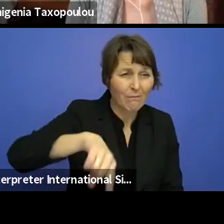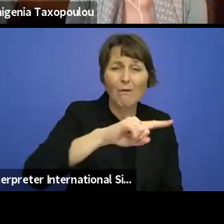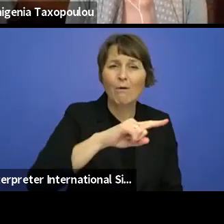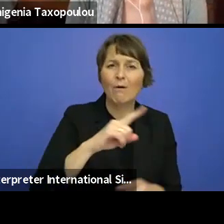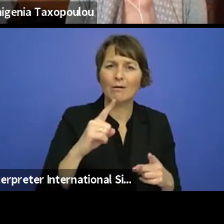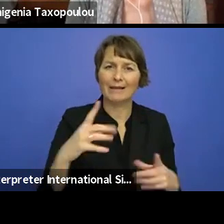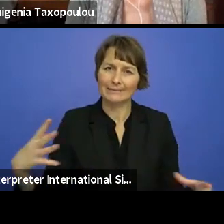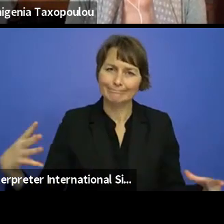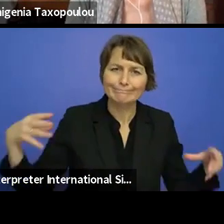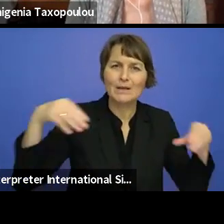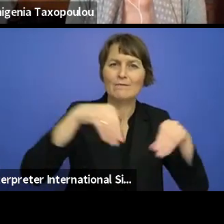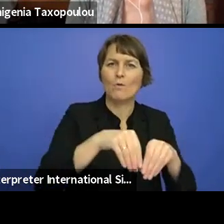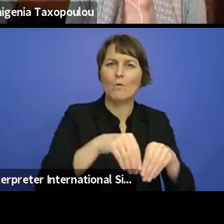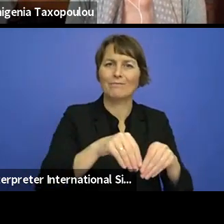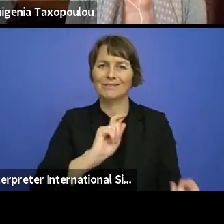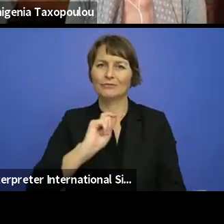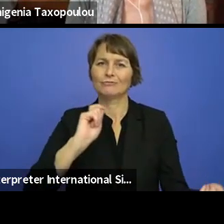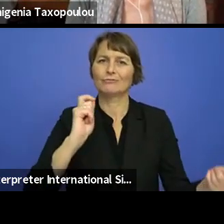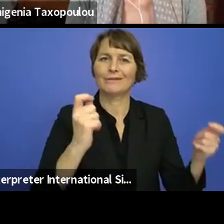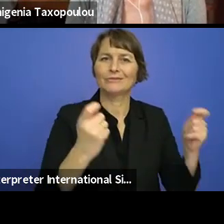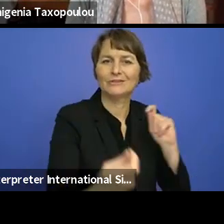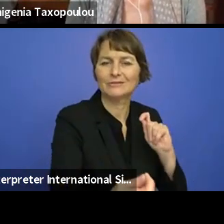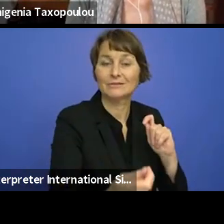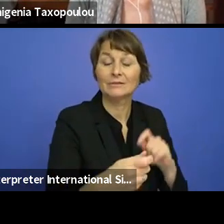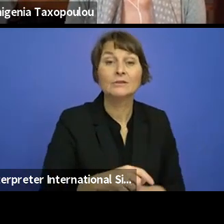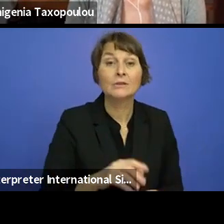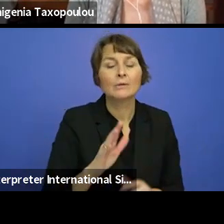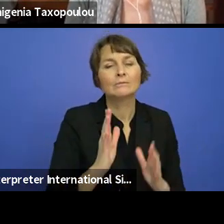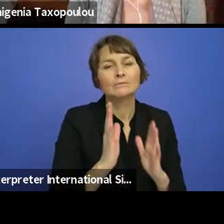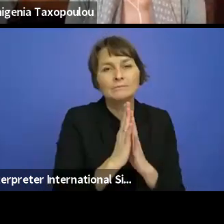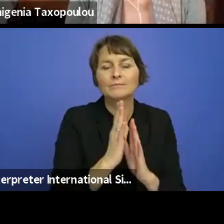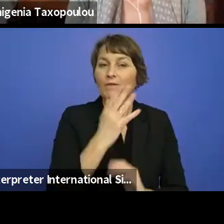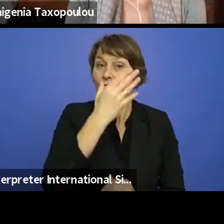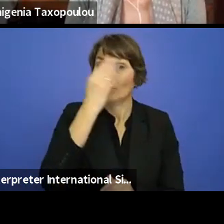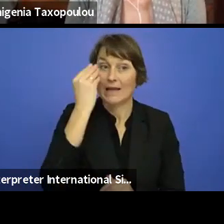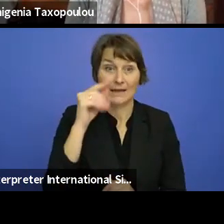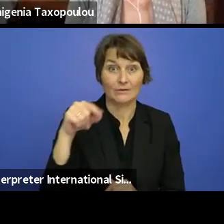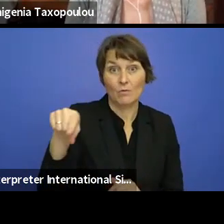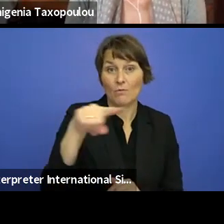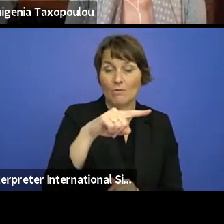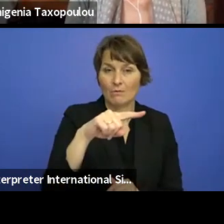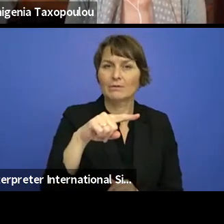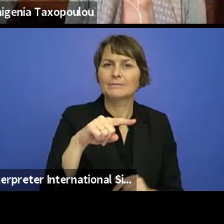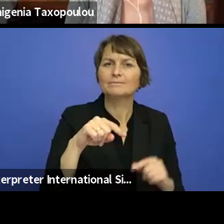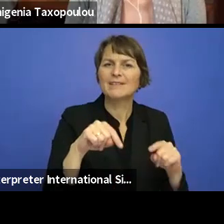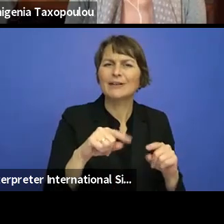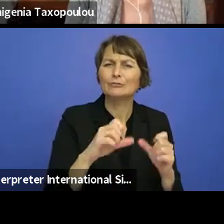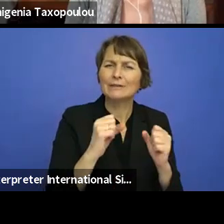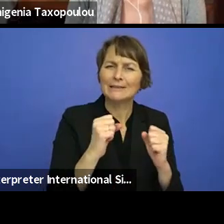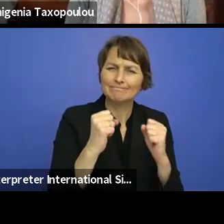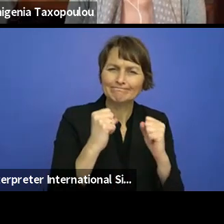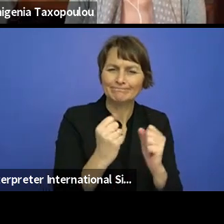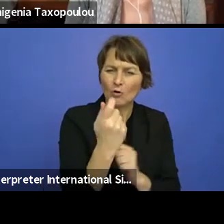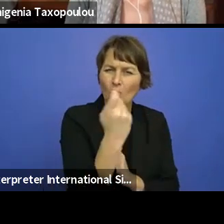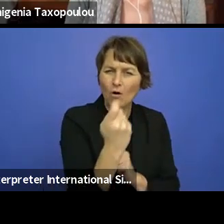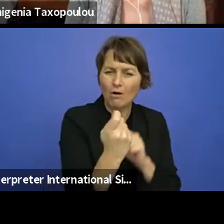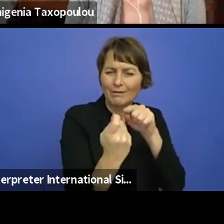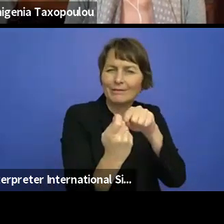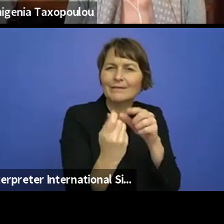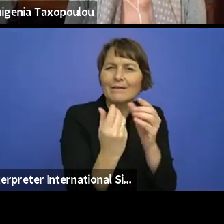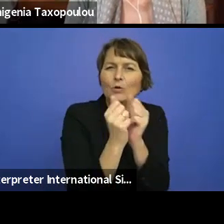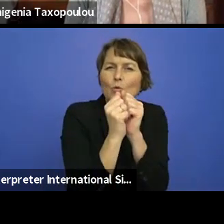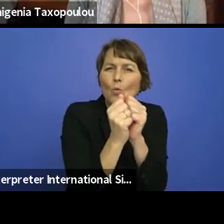should not forget that the intrinsic qualities of art are very useful as